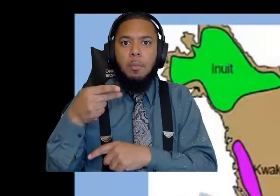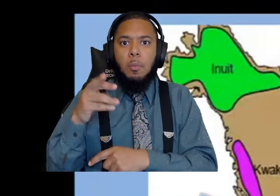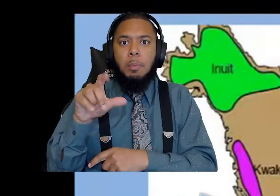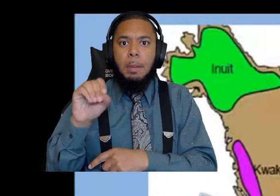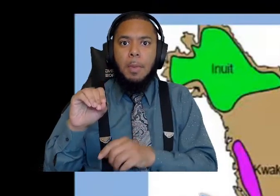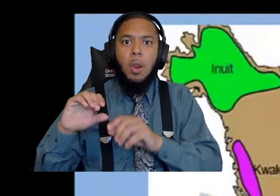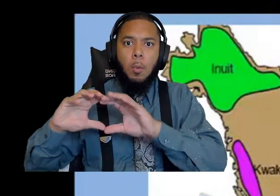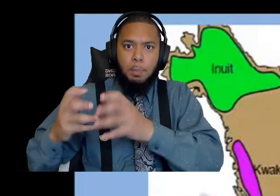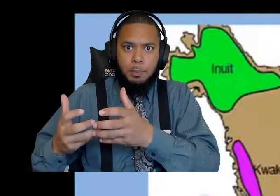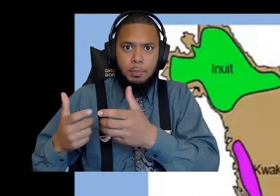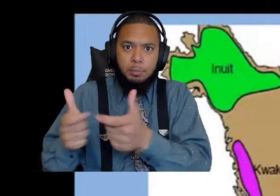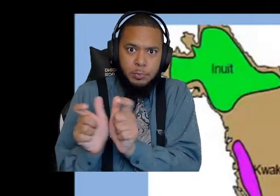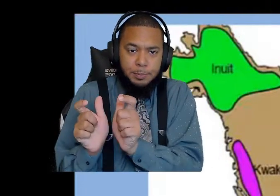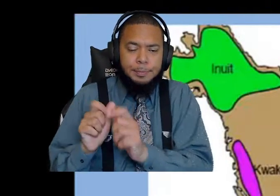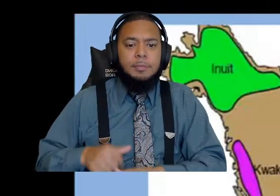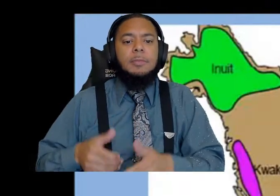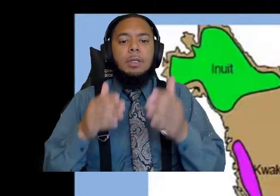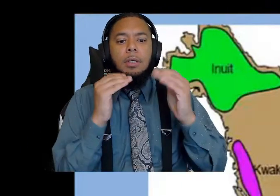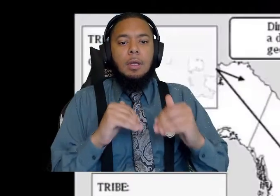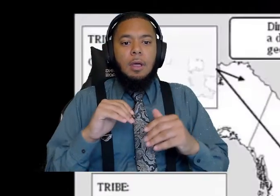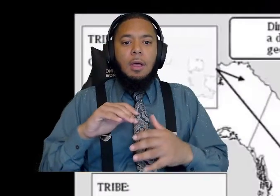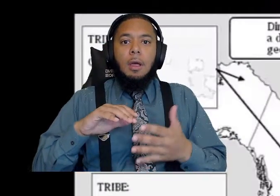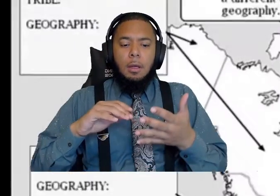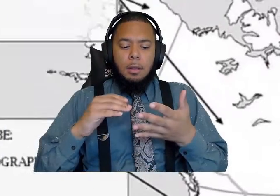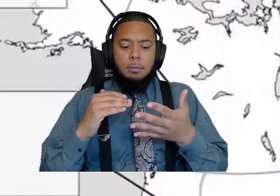Our fourth tribe is going to be the Lakota.